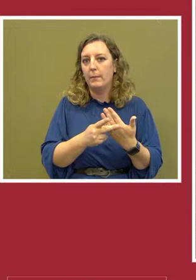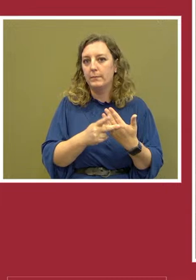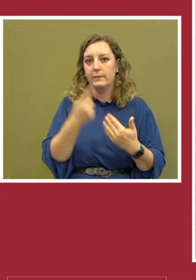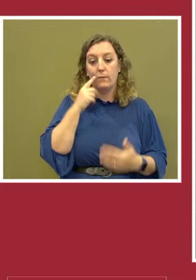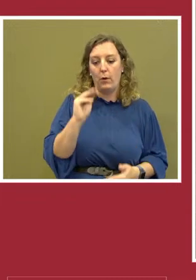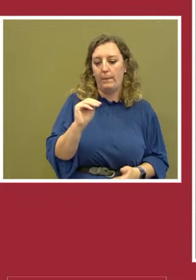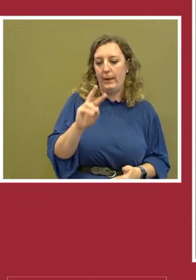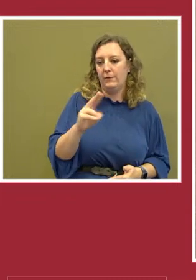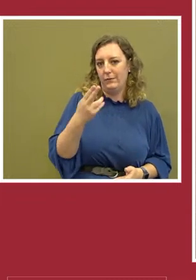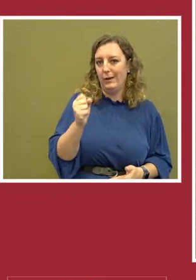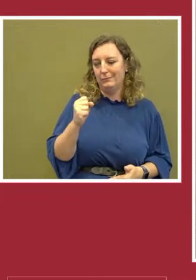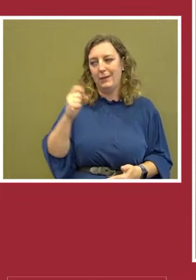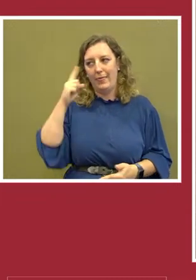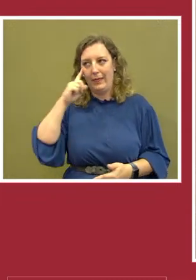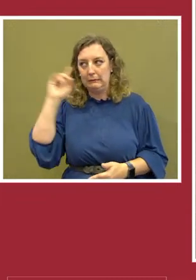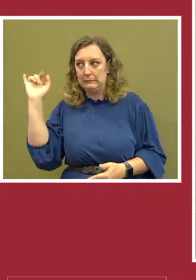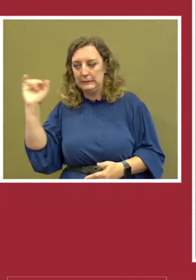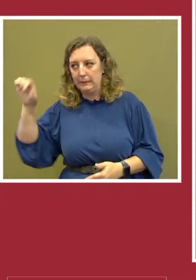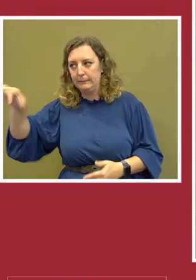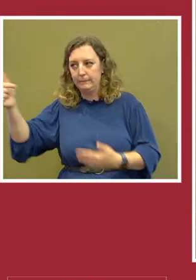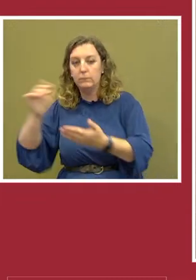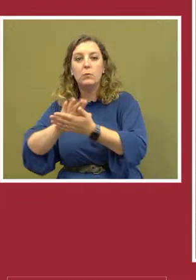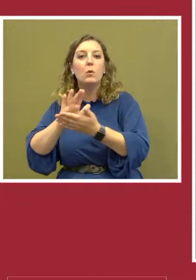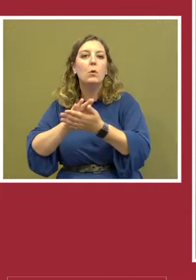Mountain View, I would imagine everywhere else too.